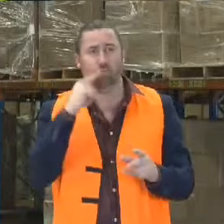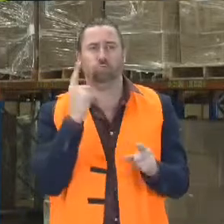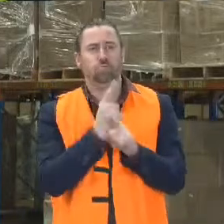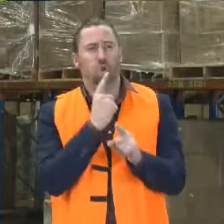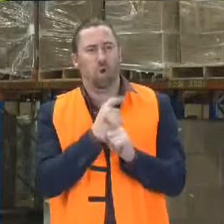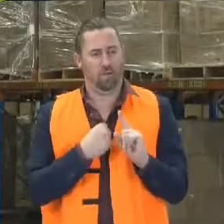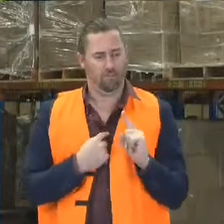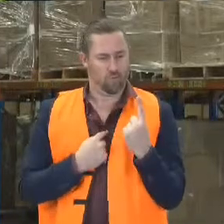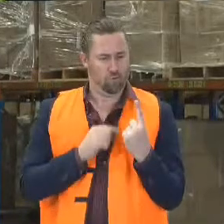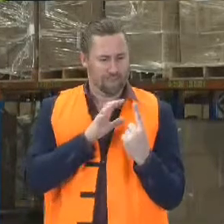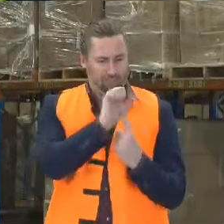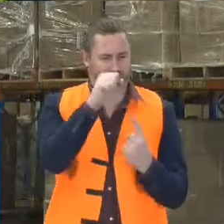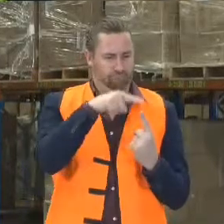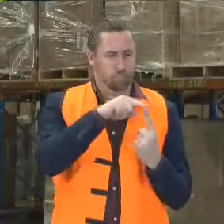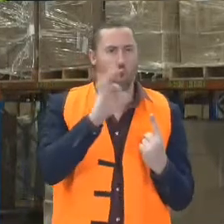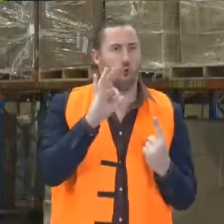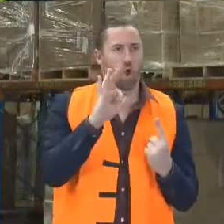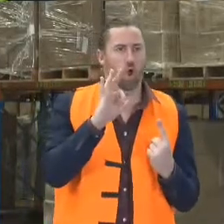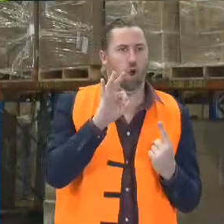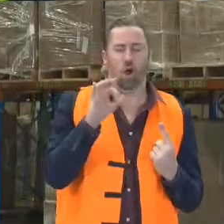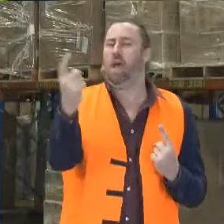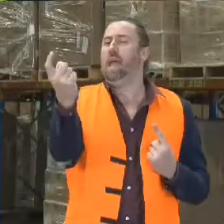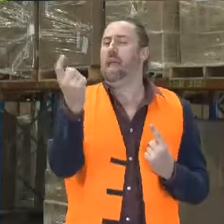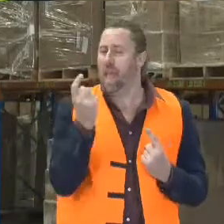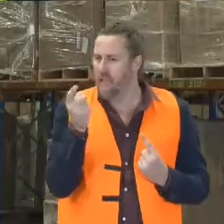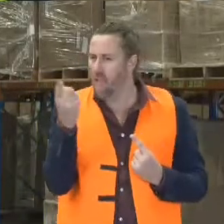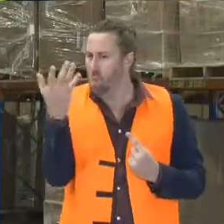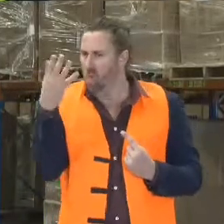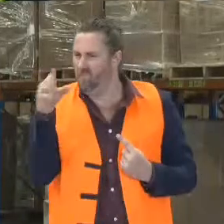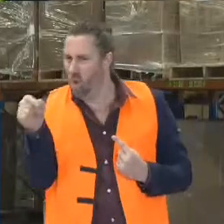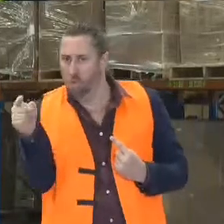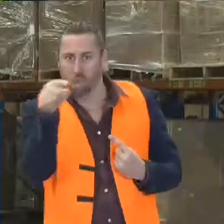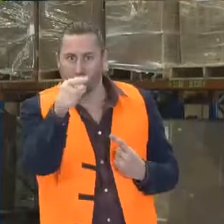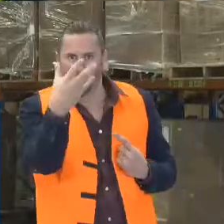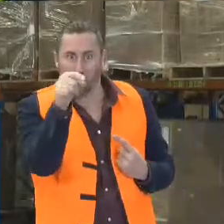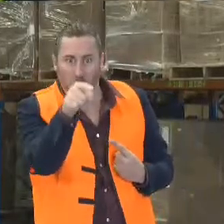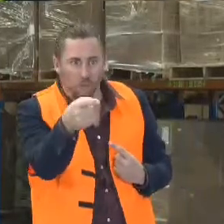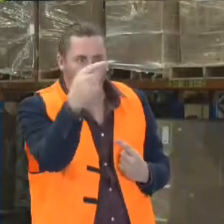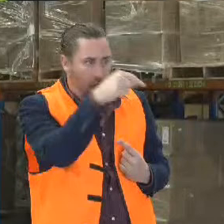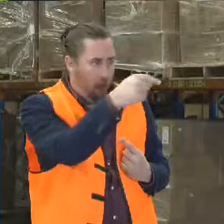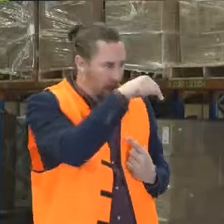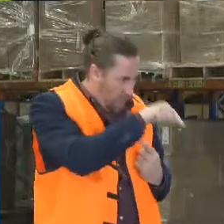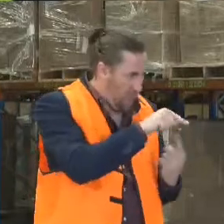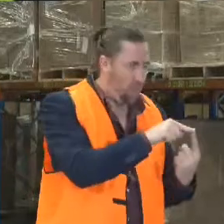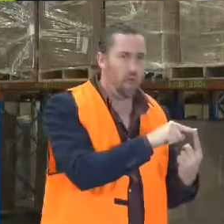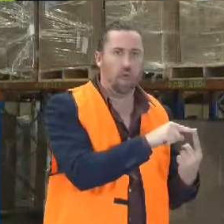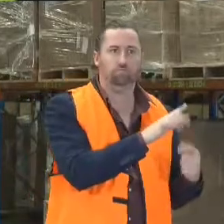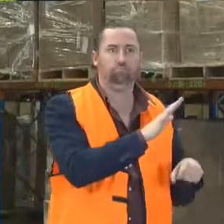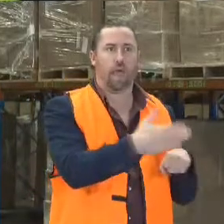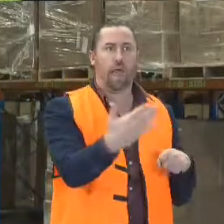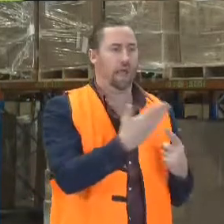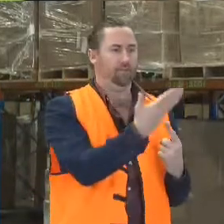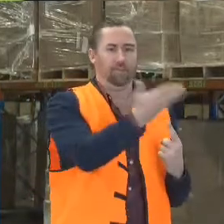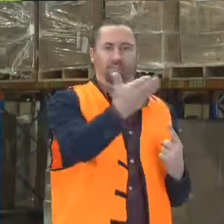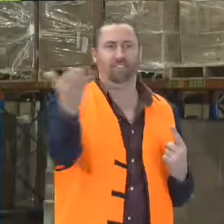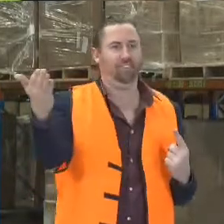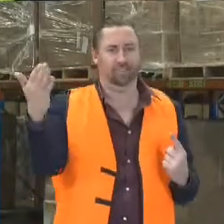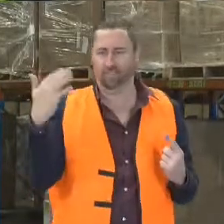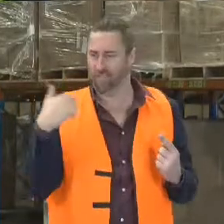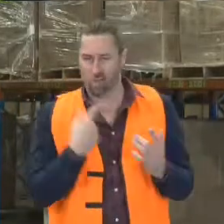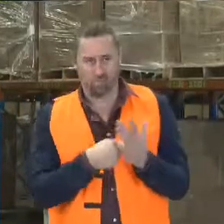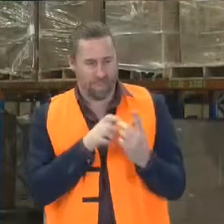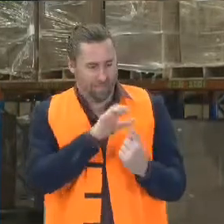in a chain of transmission, not the 20th case, when it makes it much harder to deal with. So that is excellent. So to